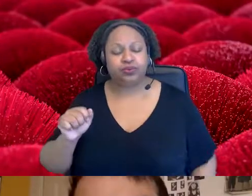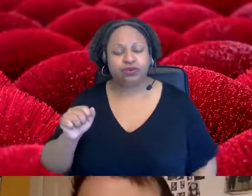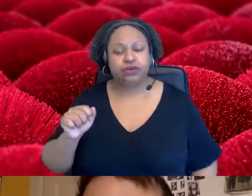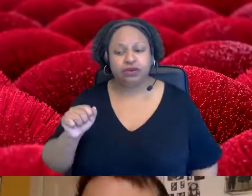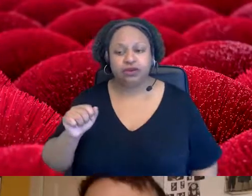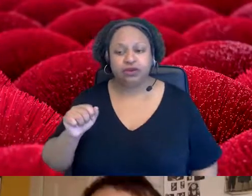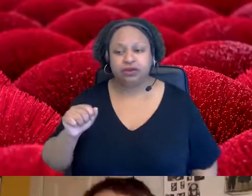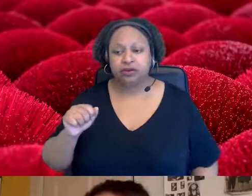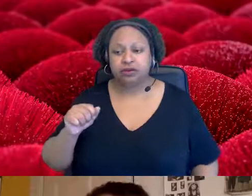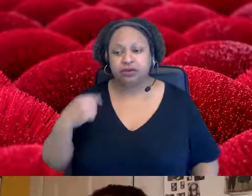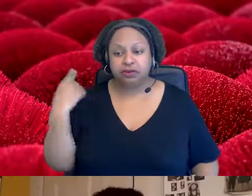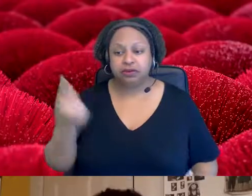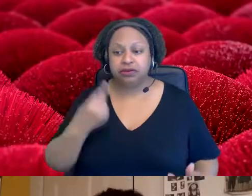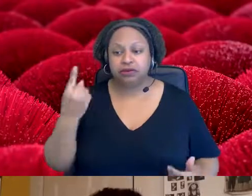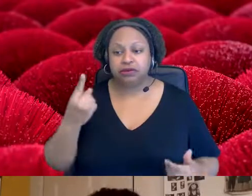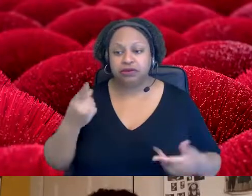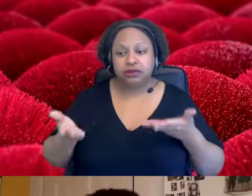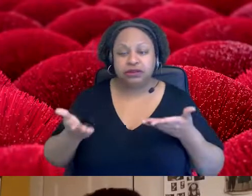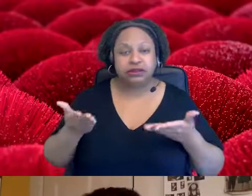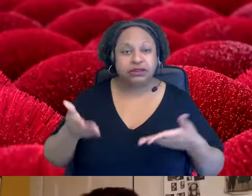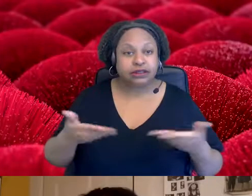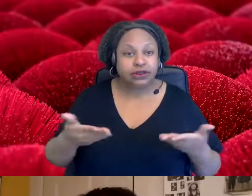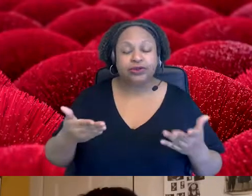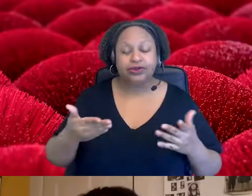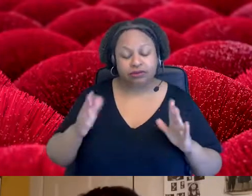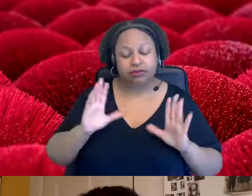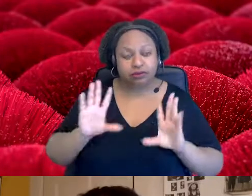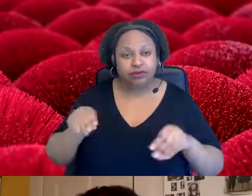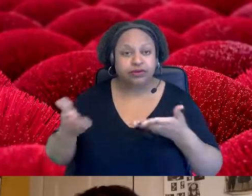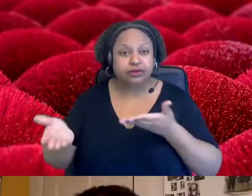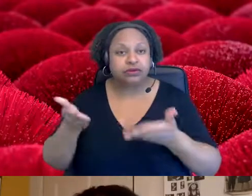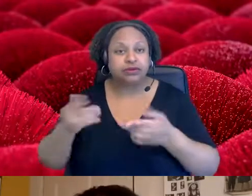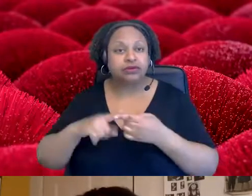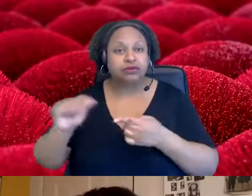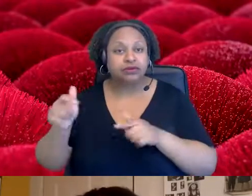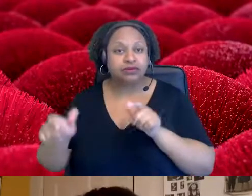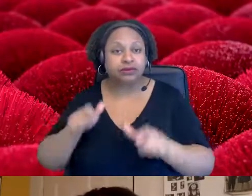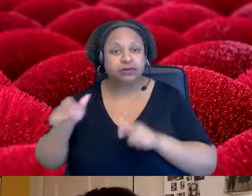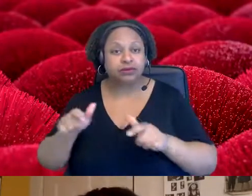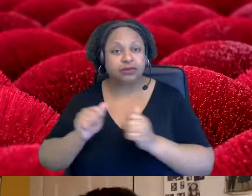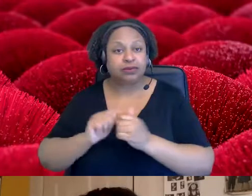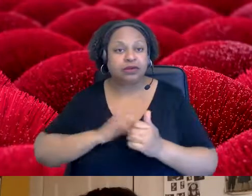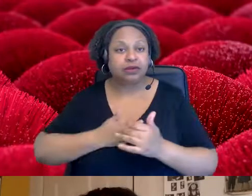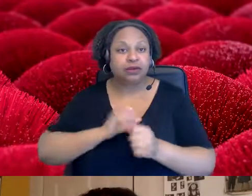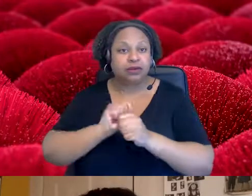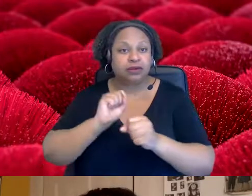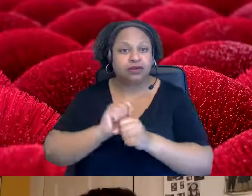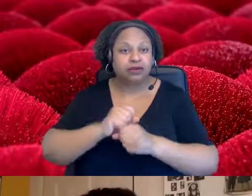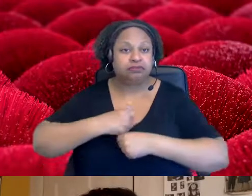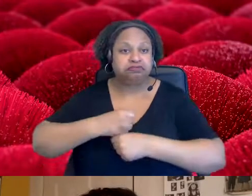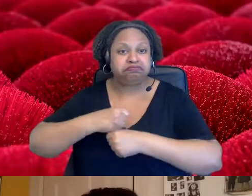other and the work that we produce. And sometimes that can be over,